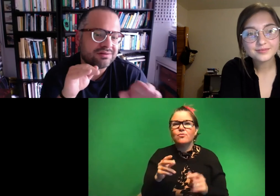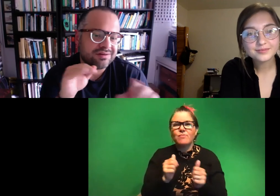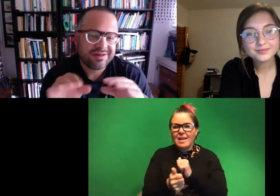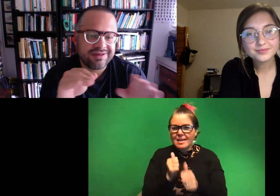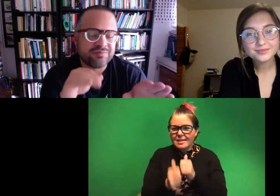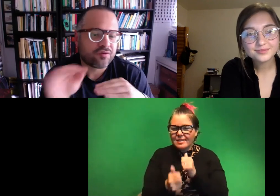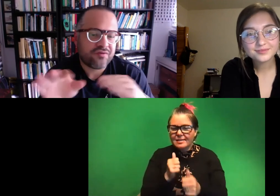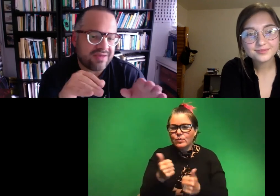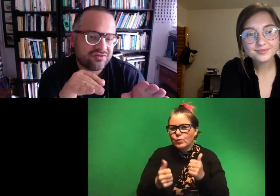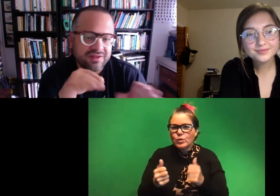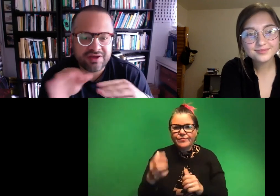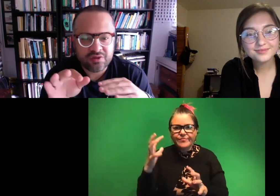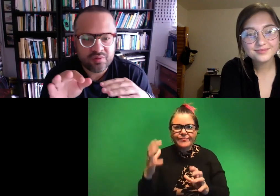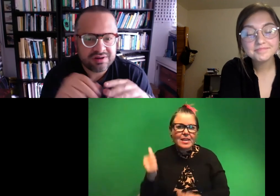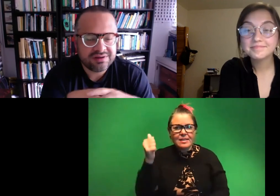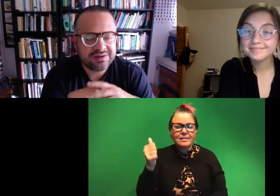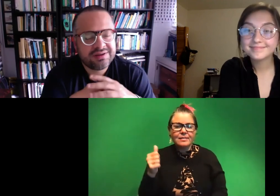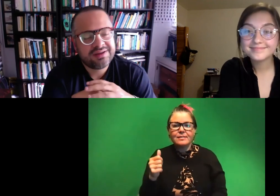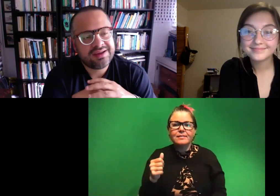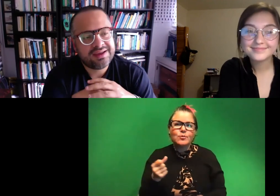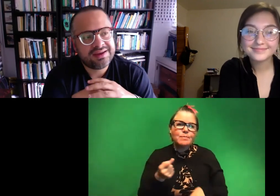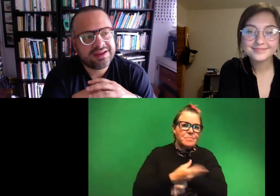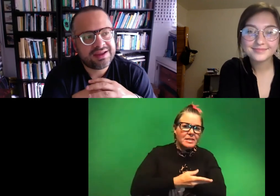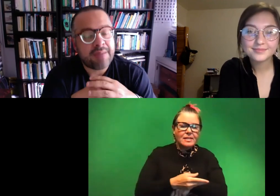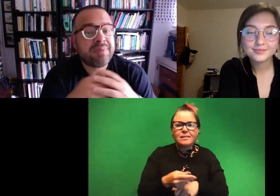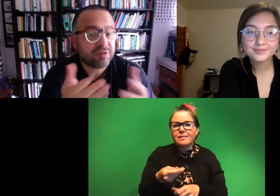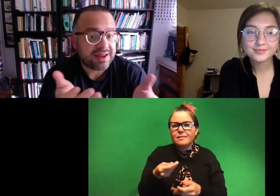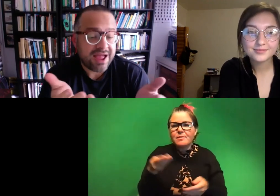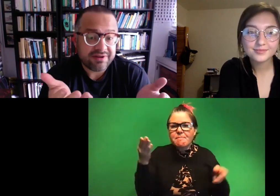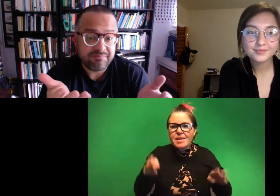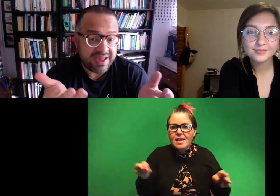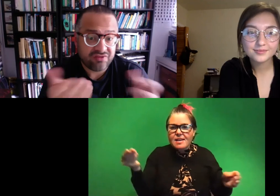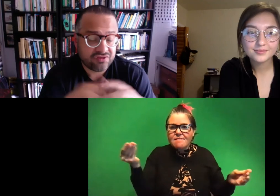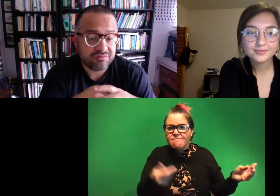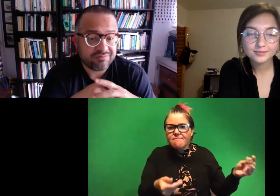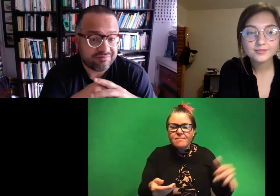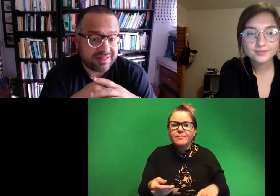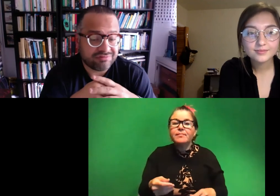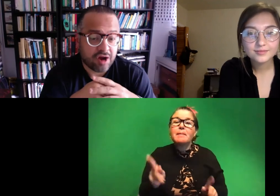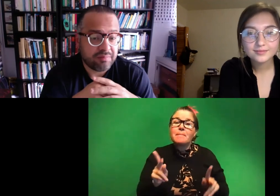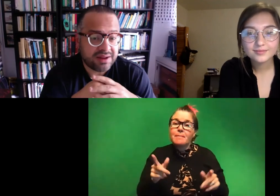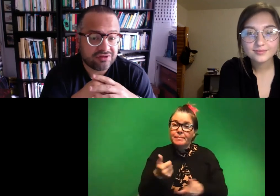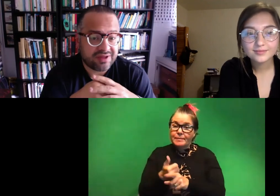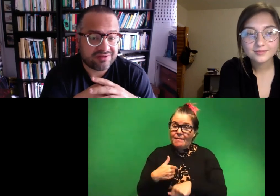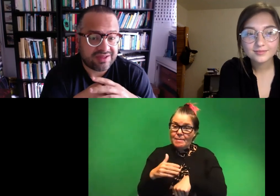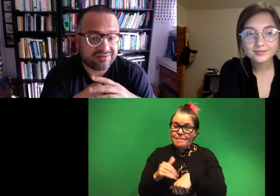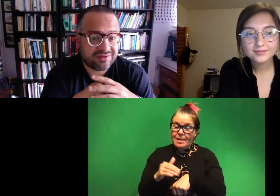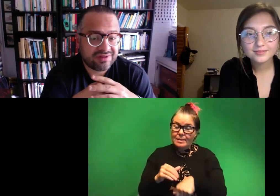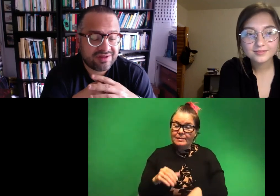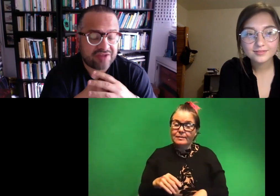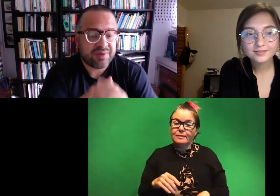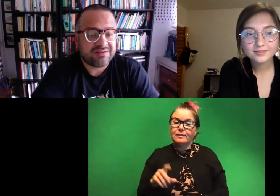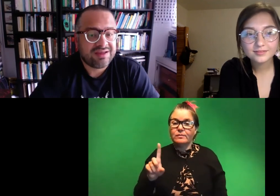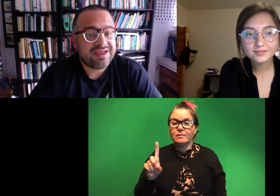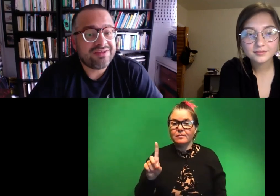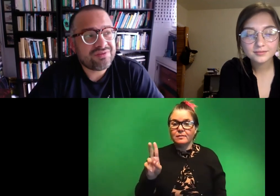beetle is more fast than the other one, and people that having pets, the dung beetles